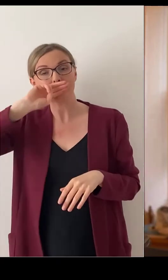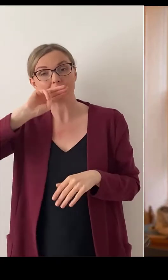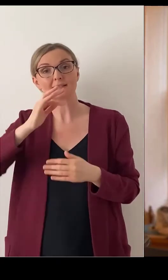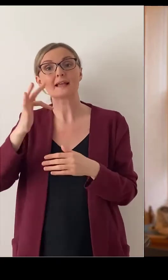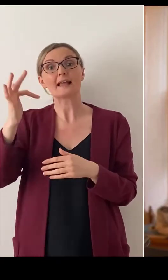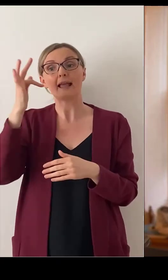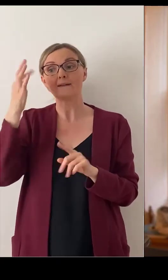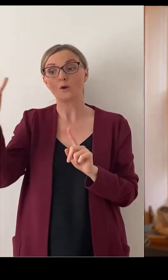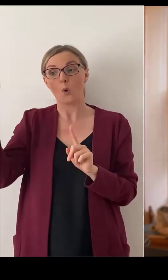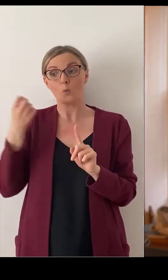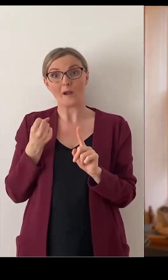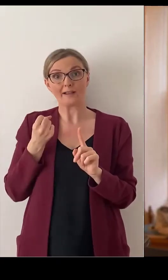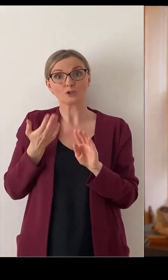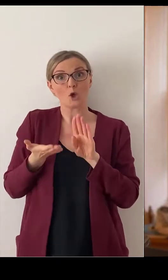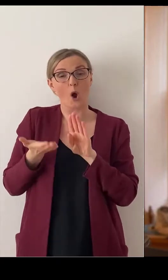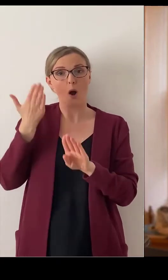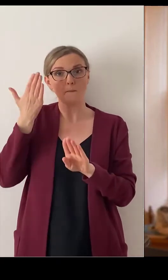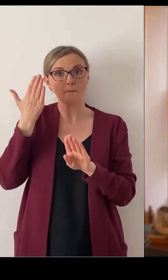much does the firm respond?